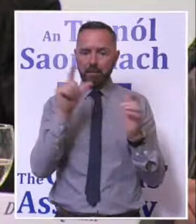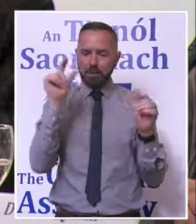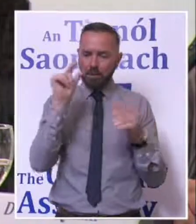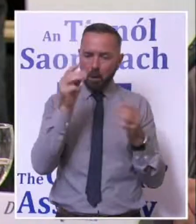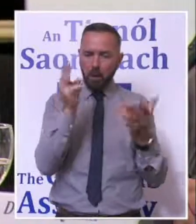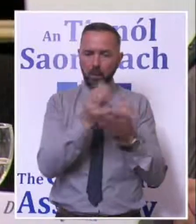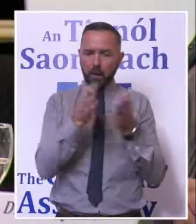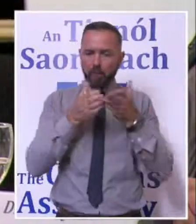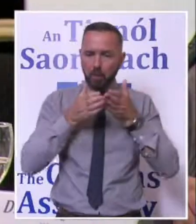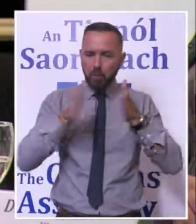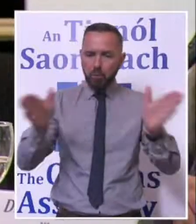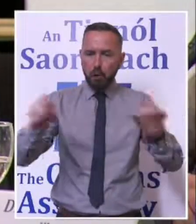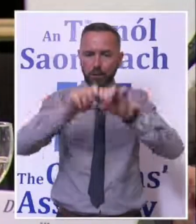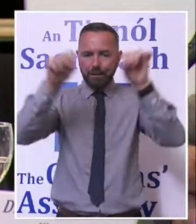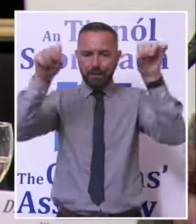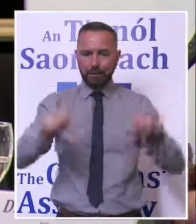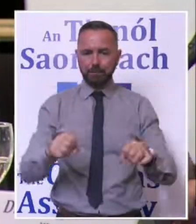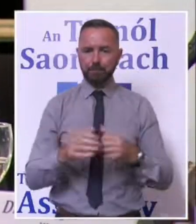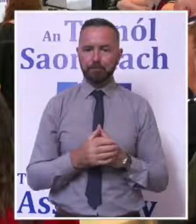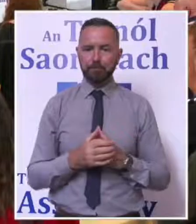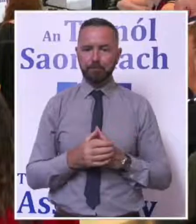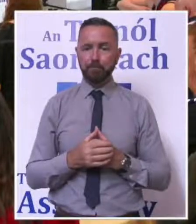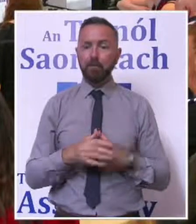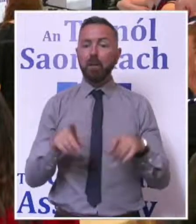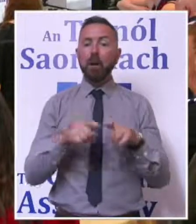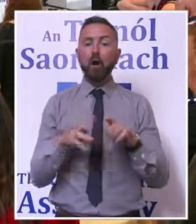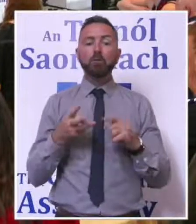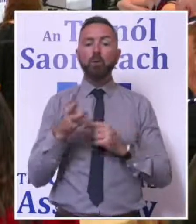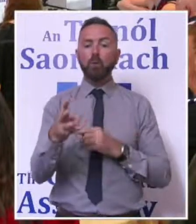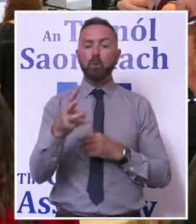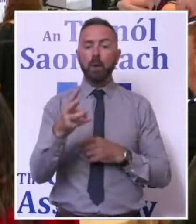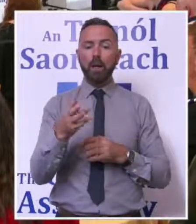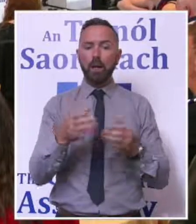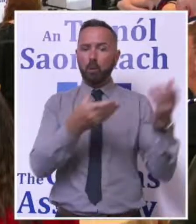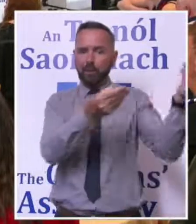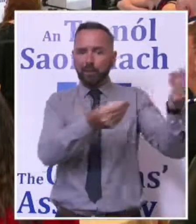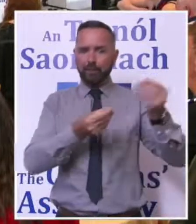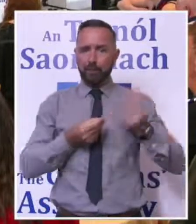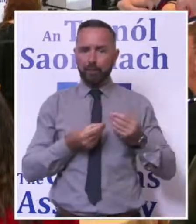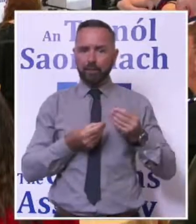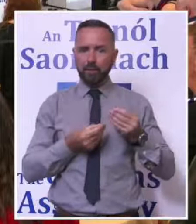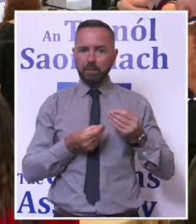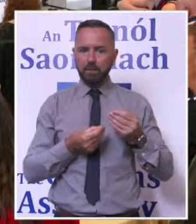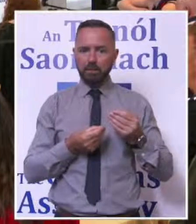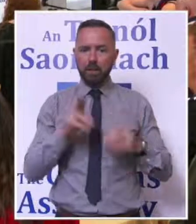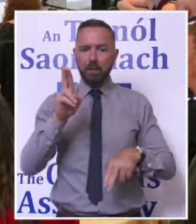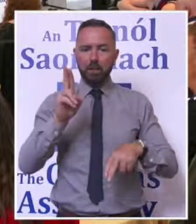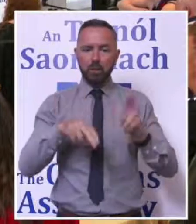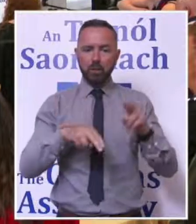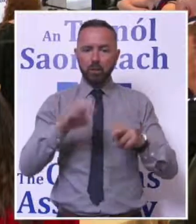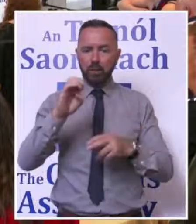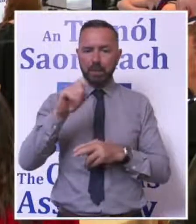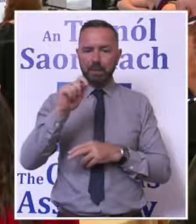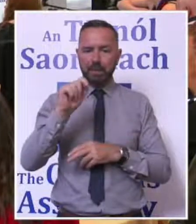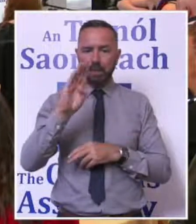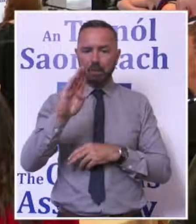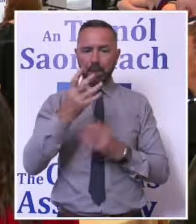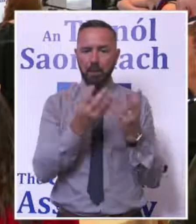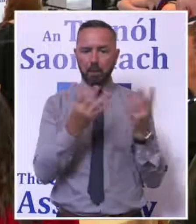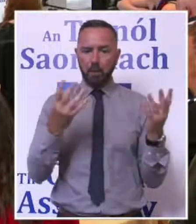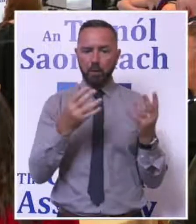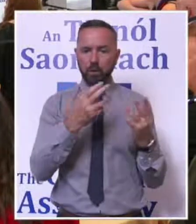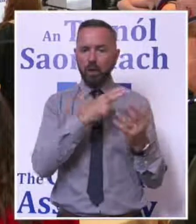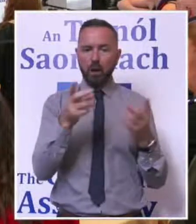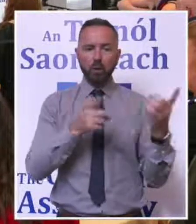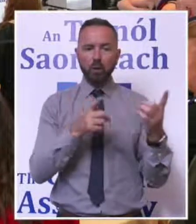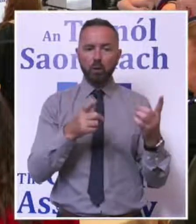education system. And also the way it is devolved, the new education and training boards are not done on a county by